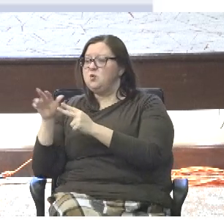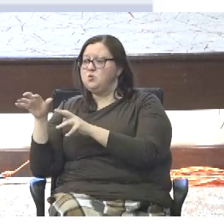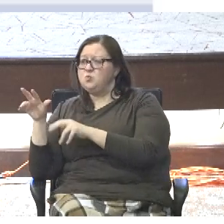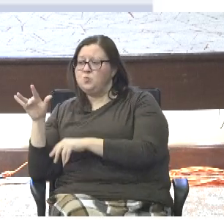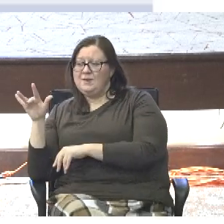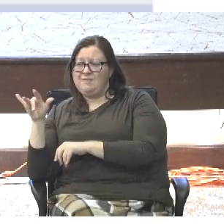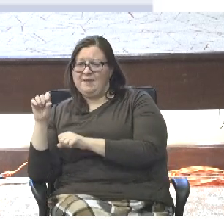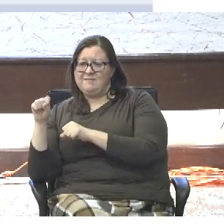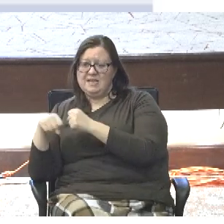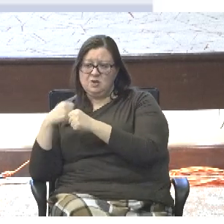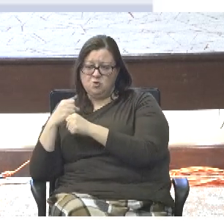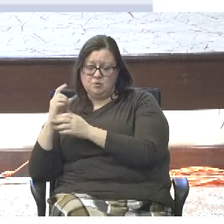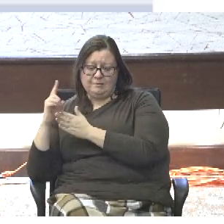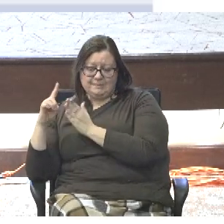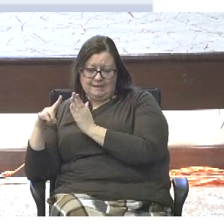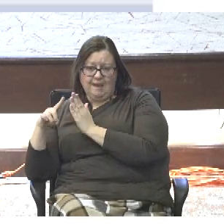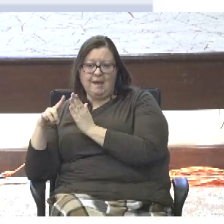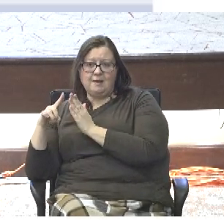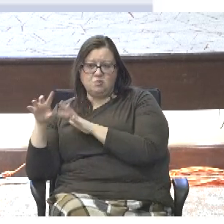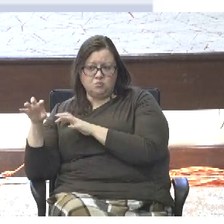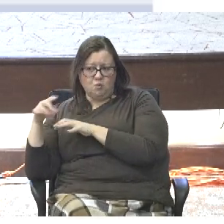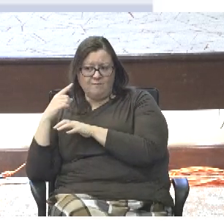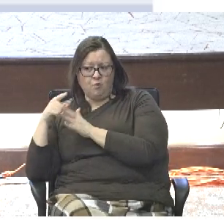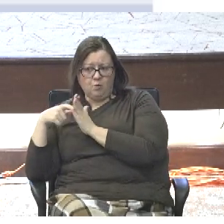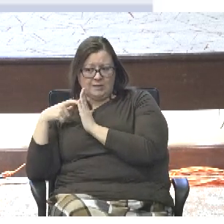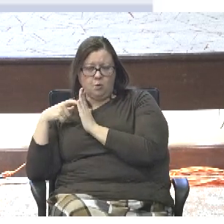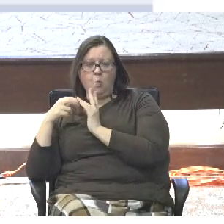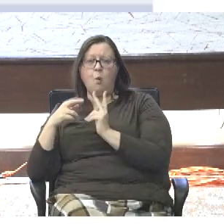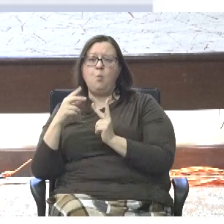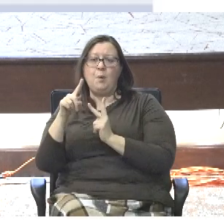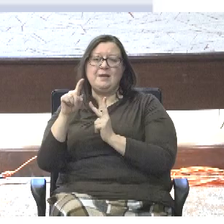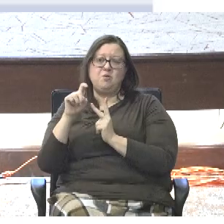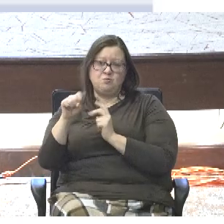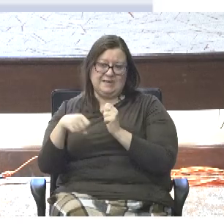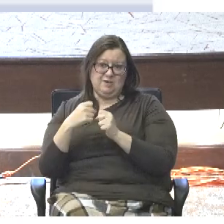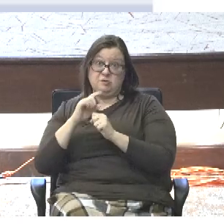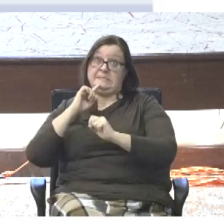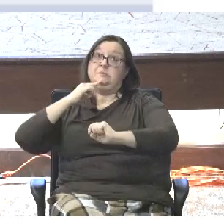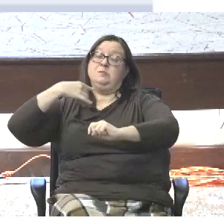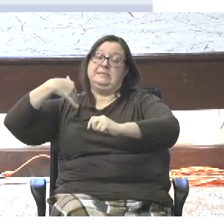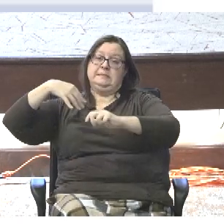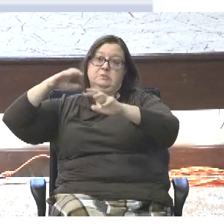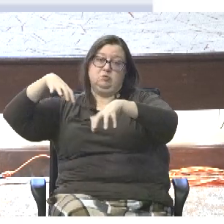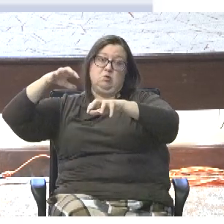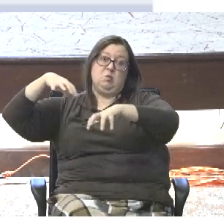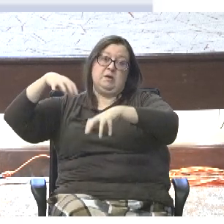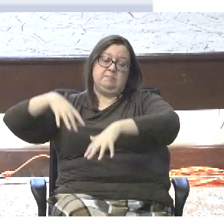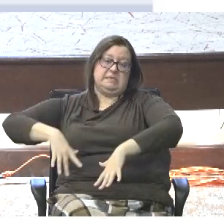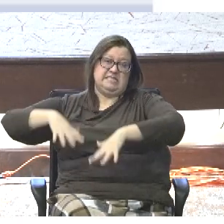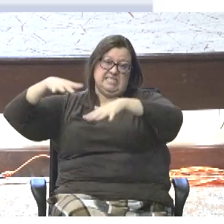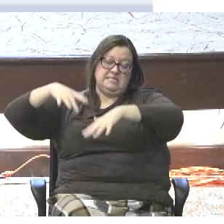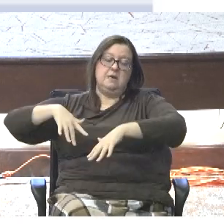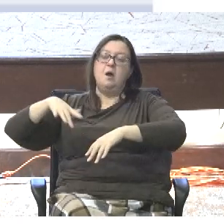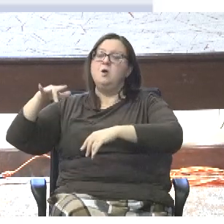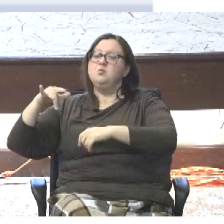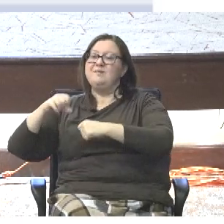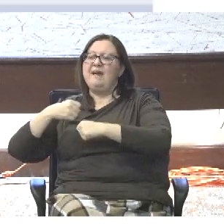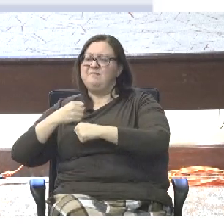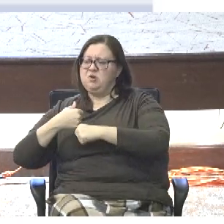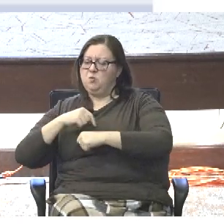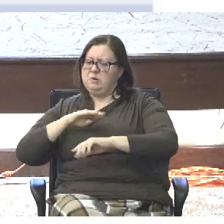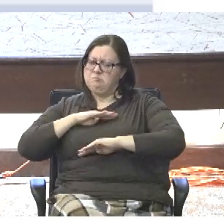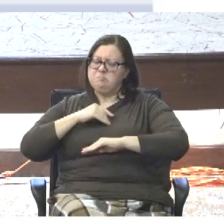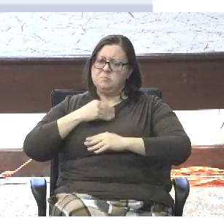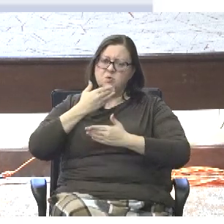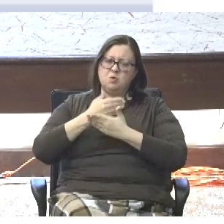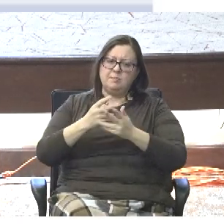25-year design storm as their criteria or 100-year. So with us being at the 25-year, I think we're in a pretty good place.